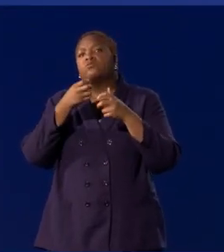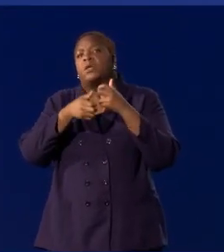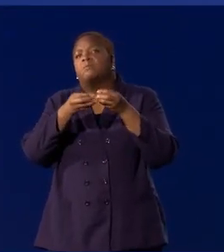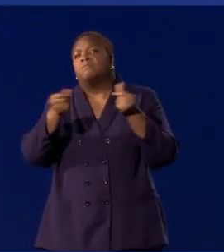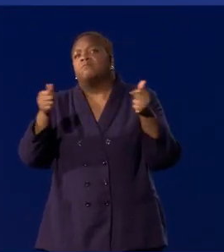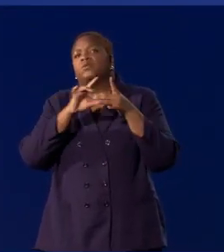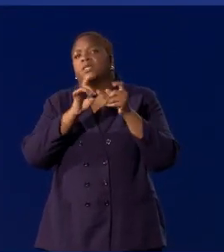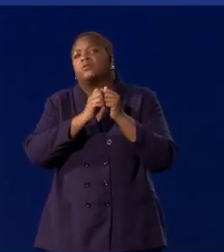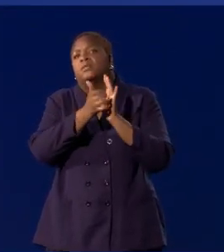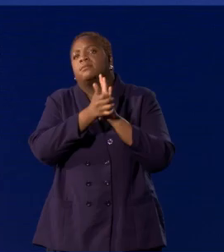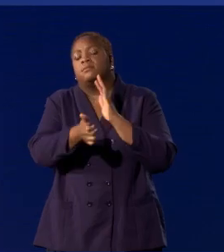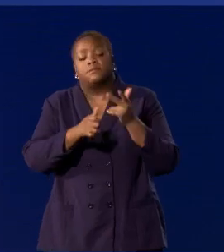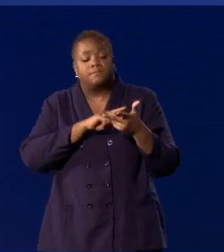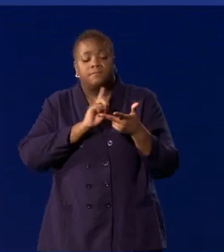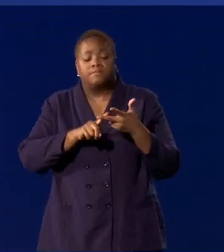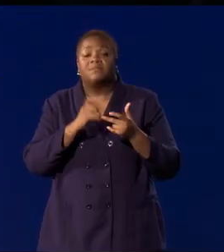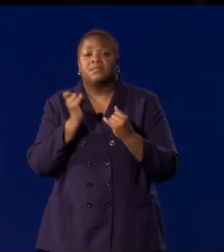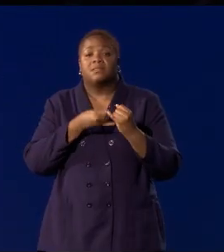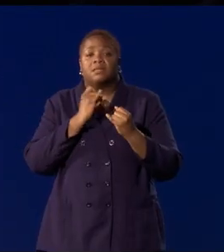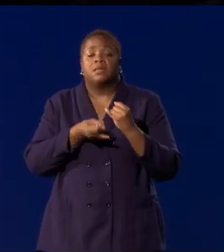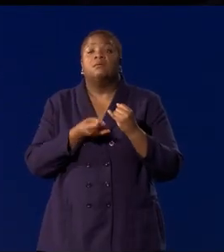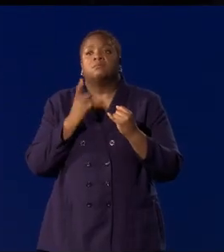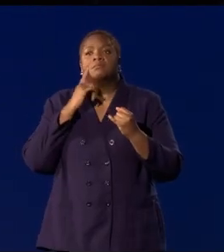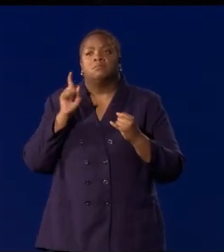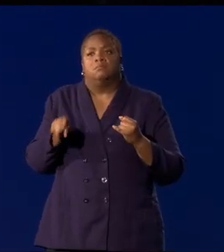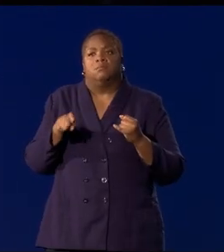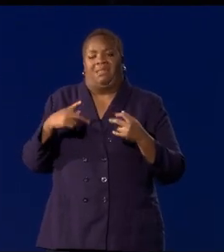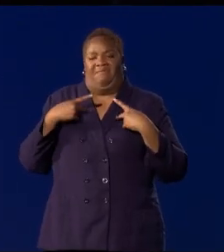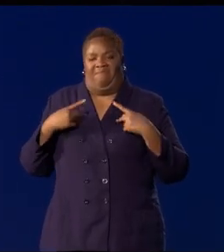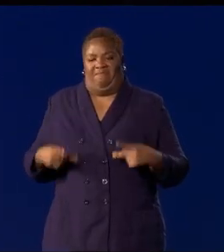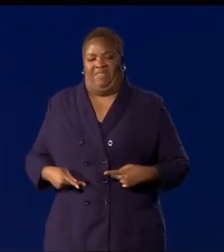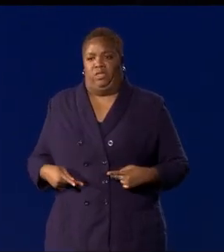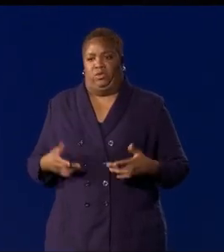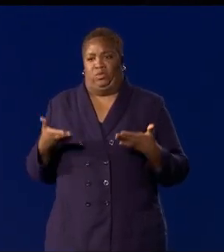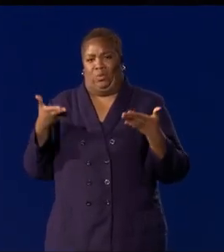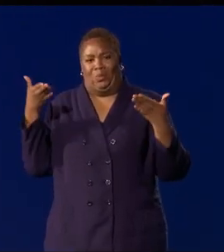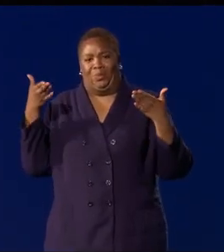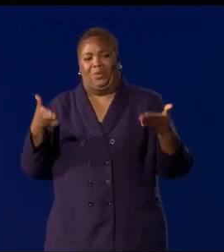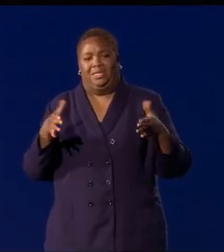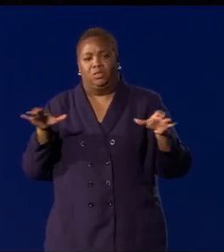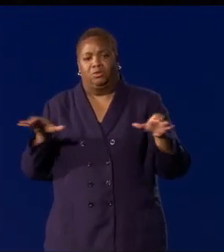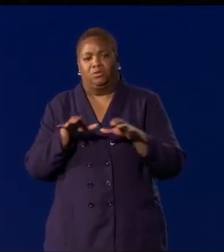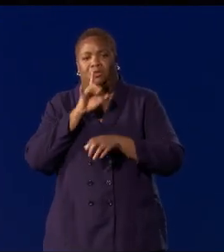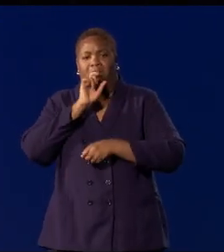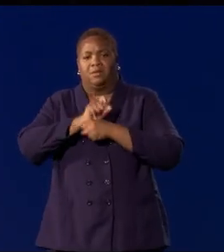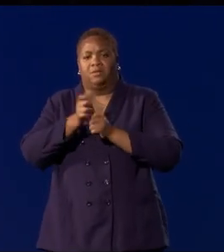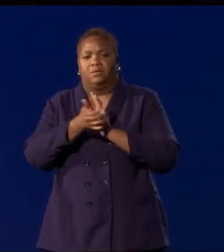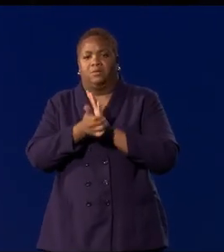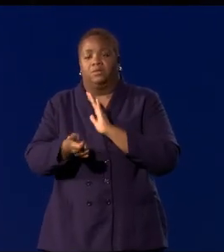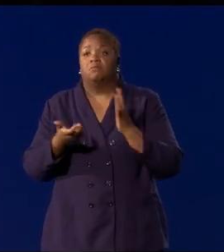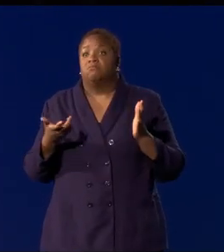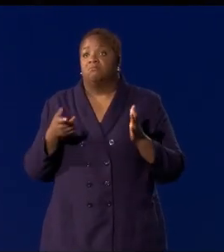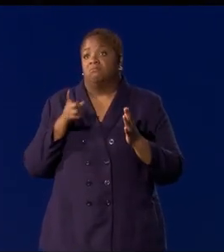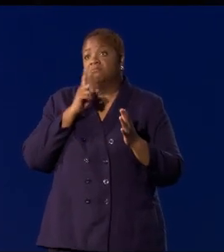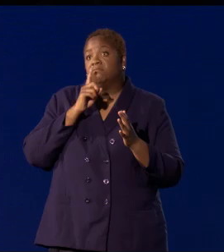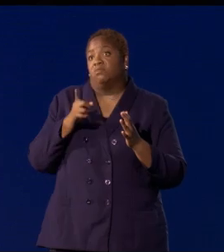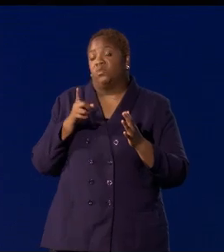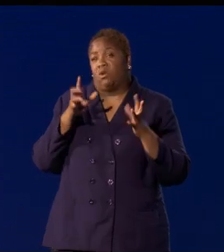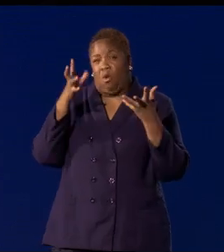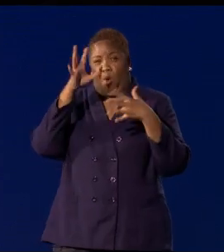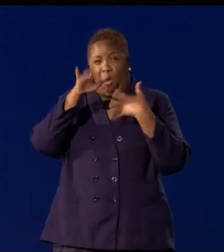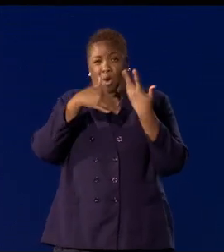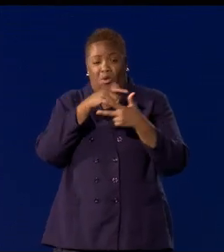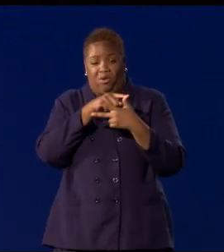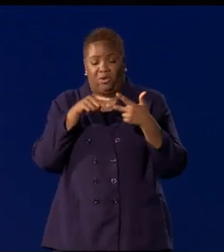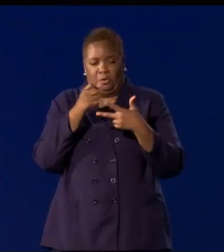that skill. And lastly, the necessity of physical presence when performing that actual skill. And then at the end of the day, we folded all